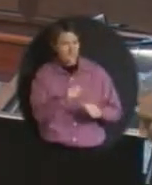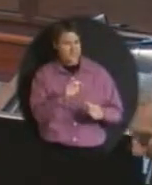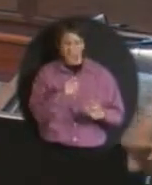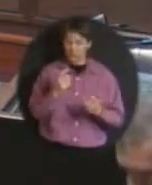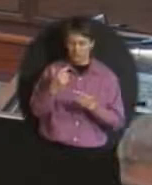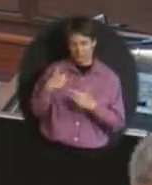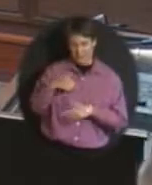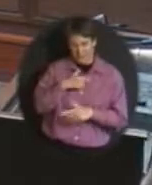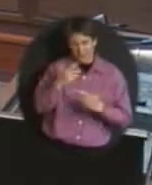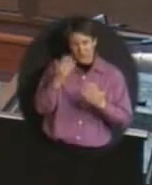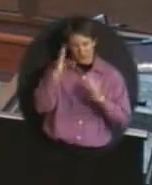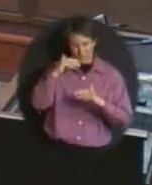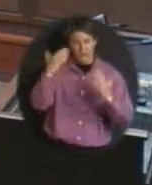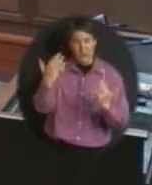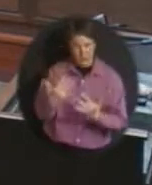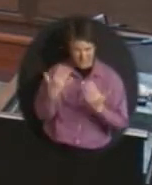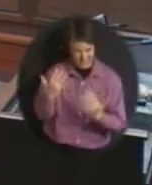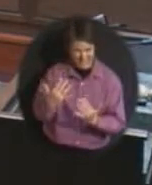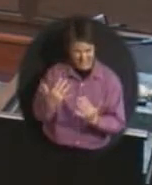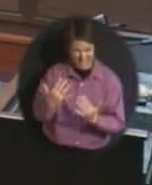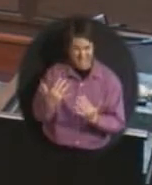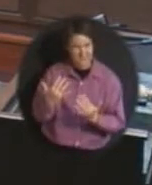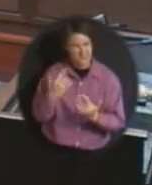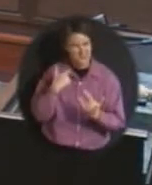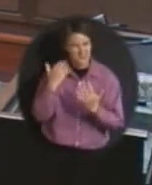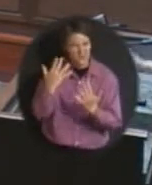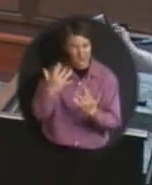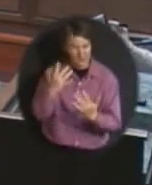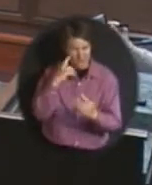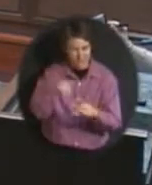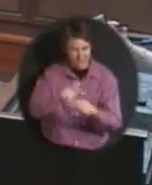years. I get that too.